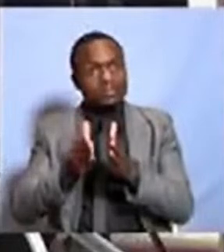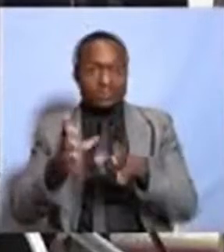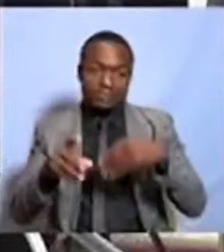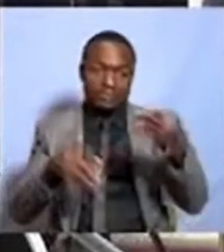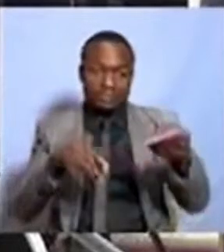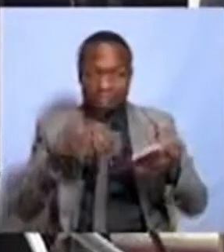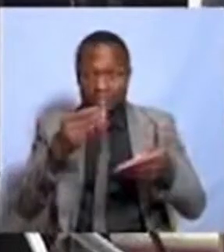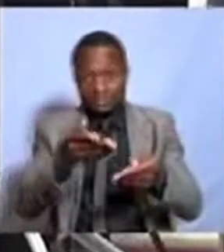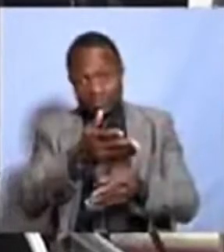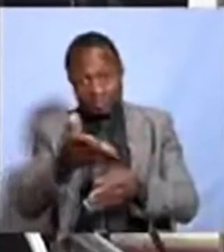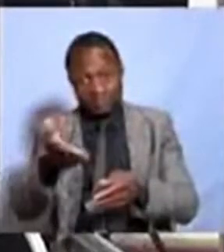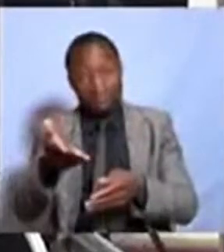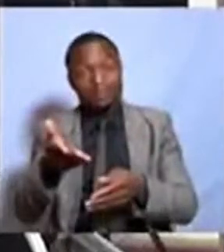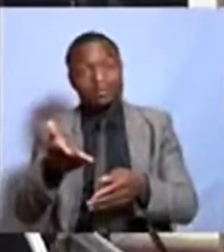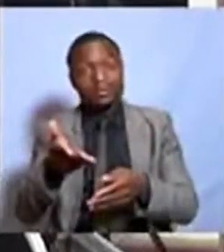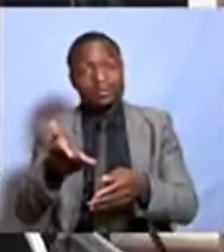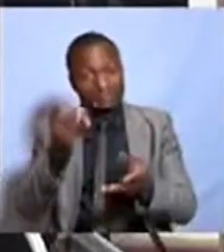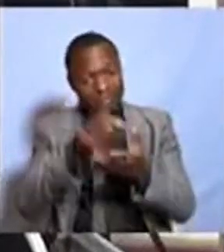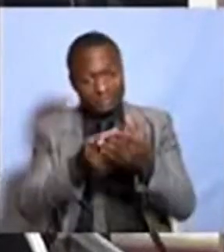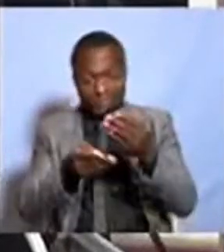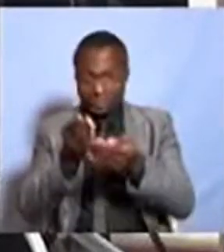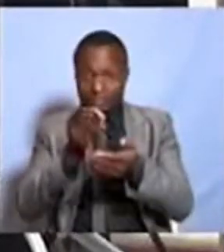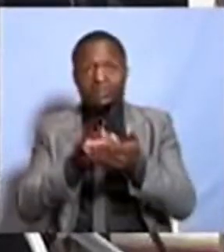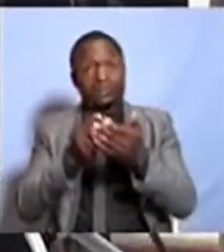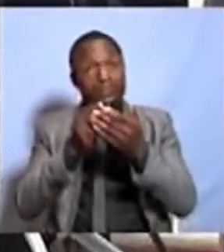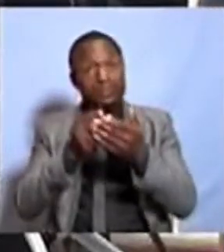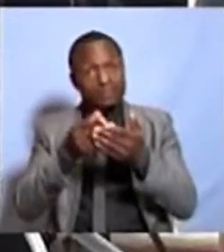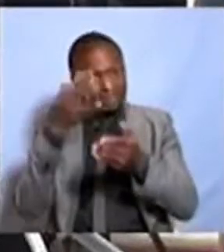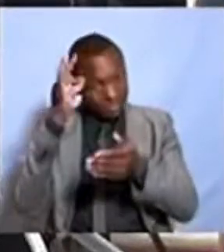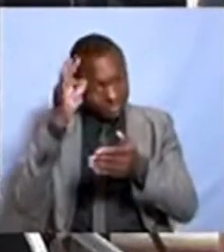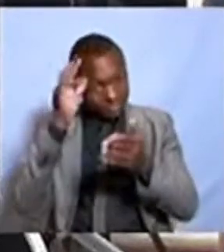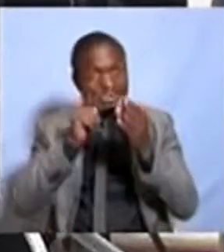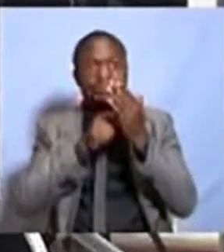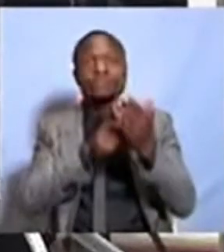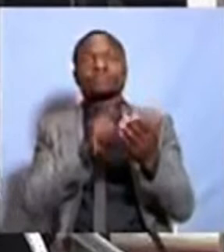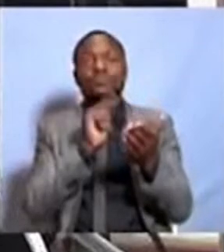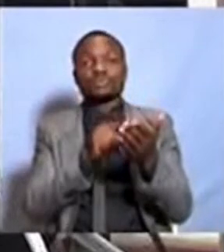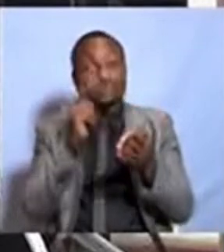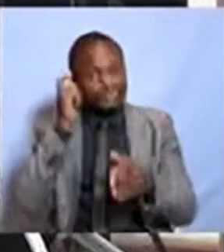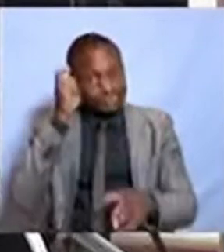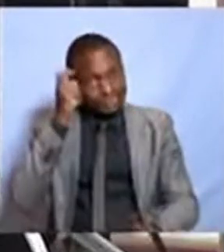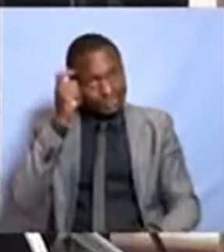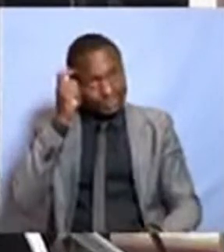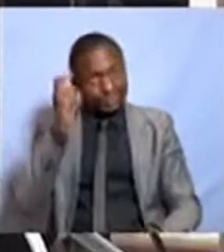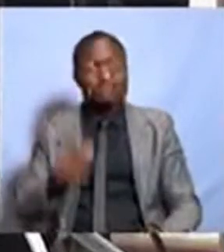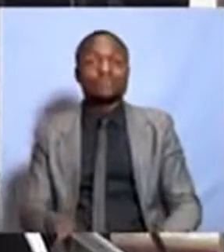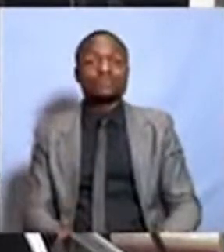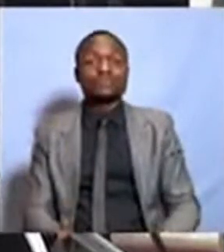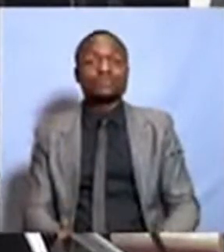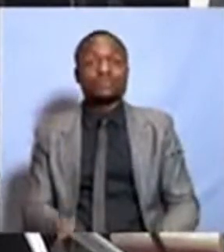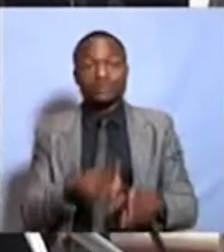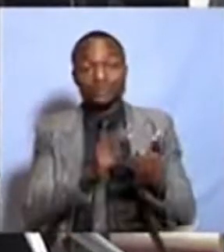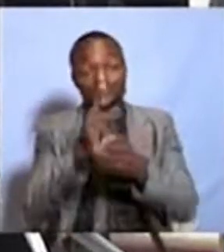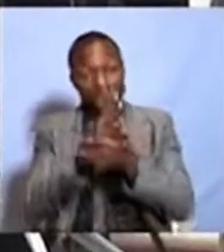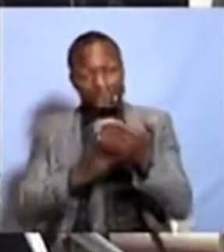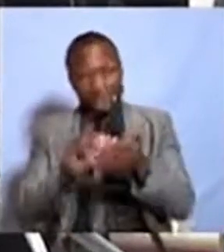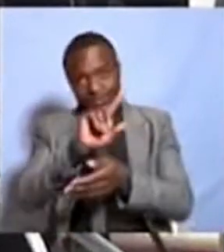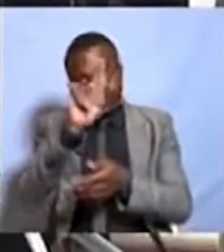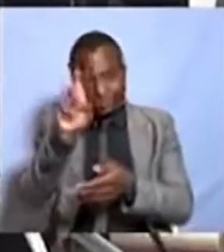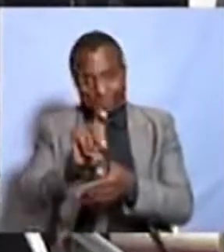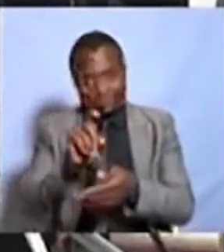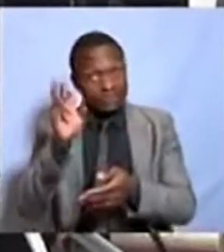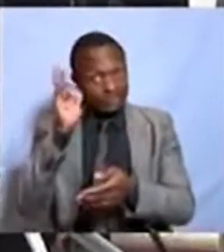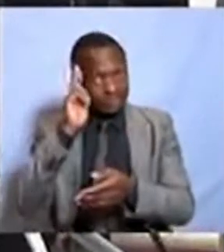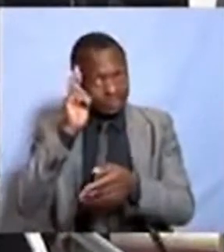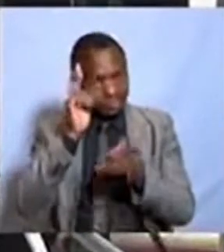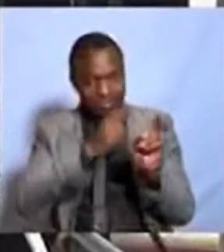that. So we have noted those points as well. So I think, I've answered for some of those. I remember I